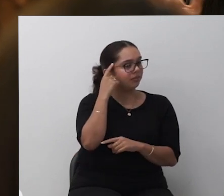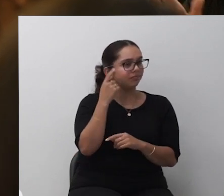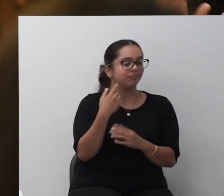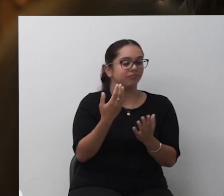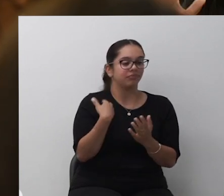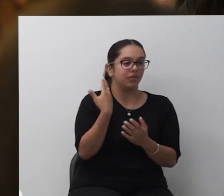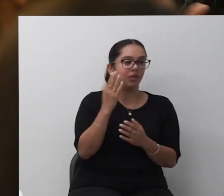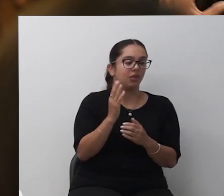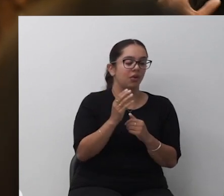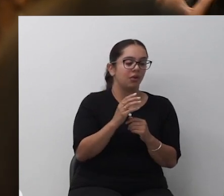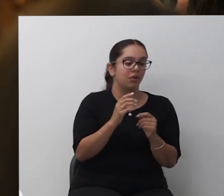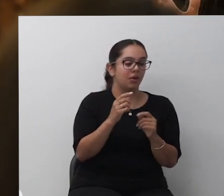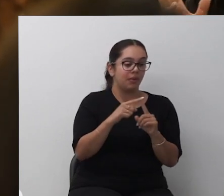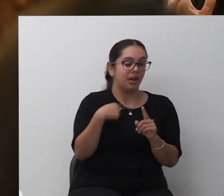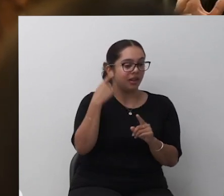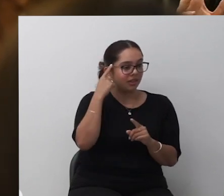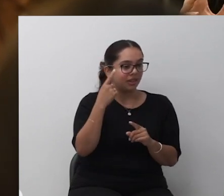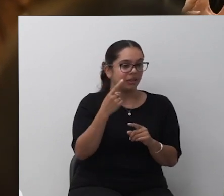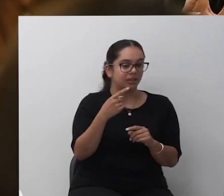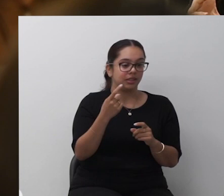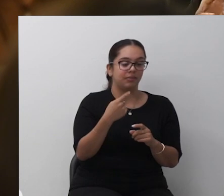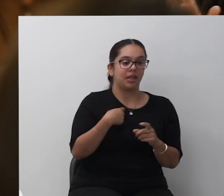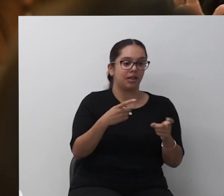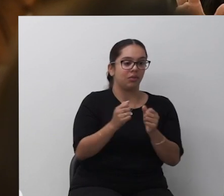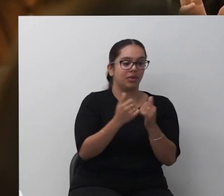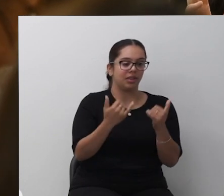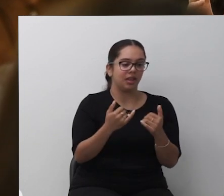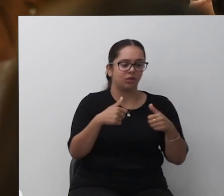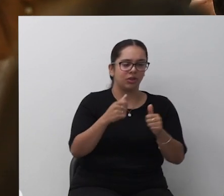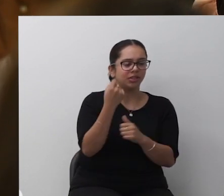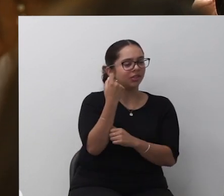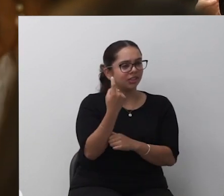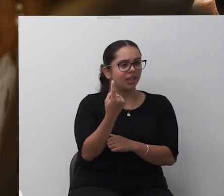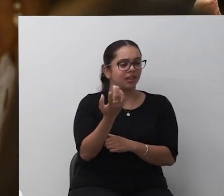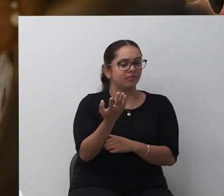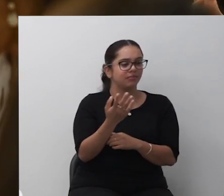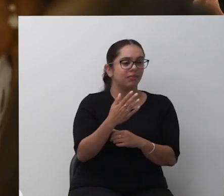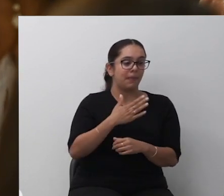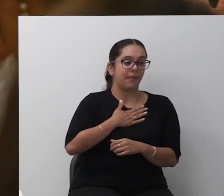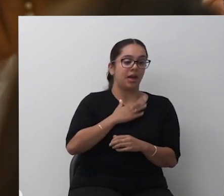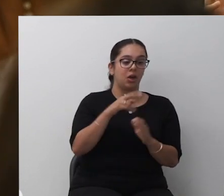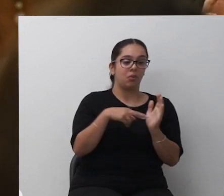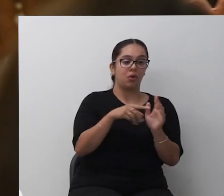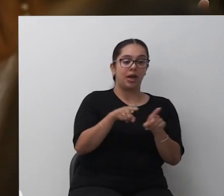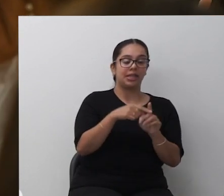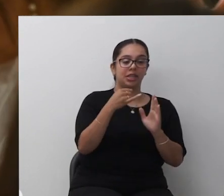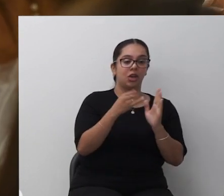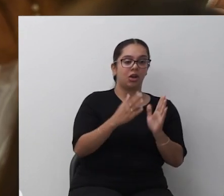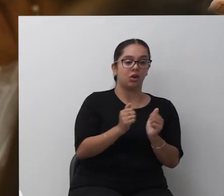why I live with that, but I think like that's something I'm dealing with now is kind of trying to understand my